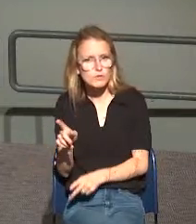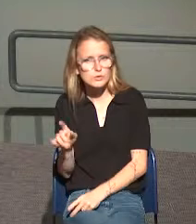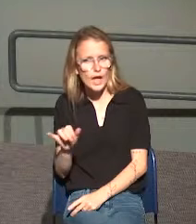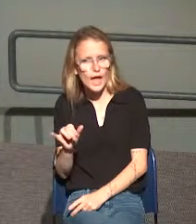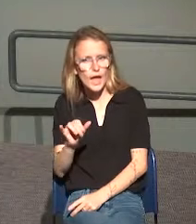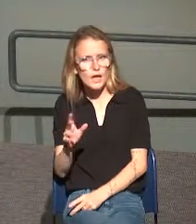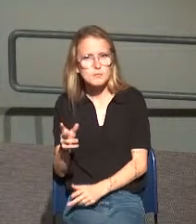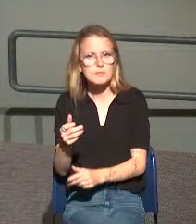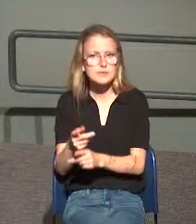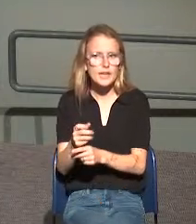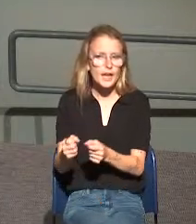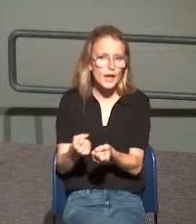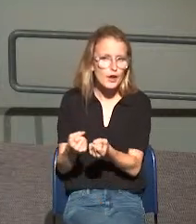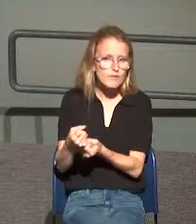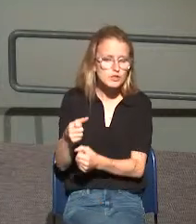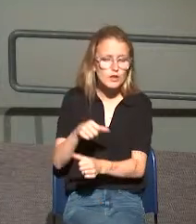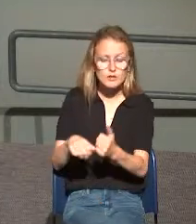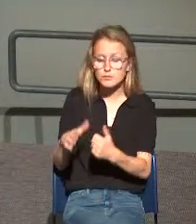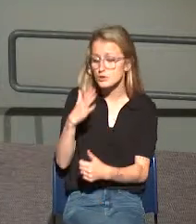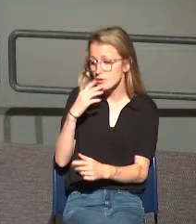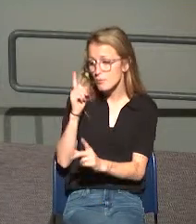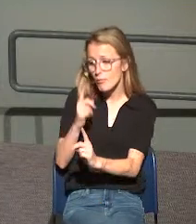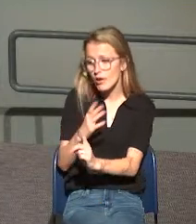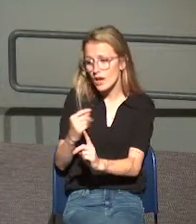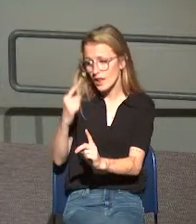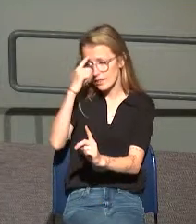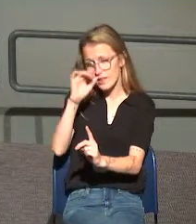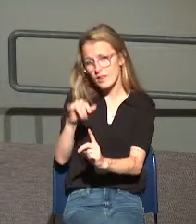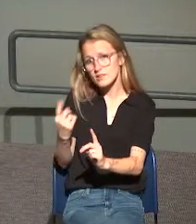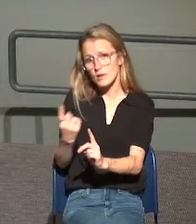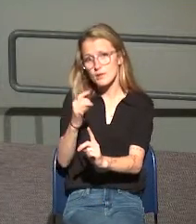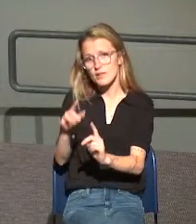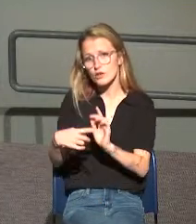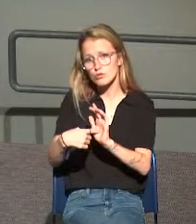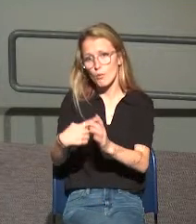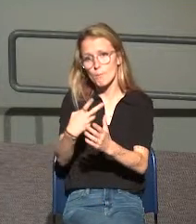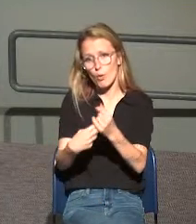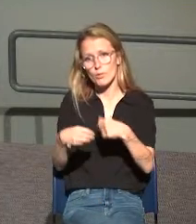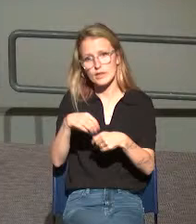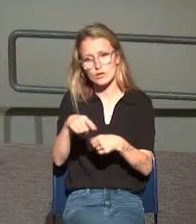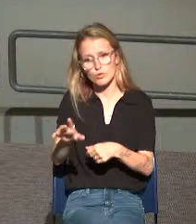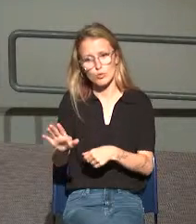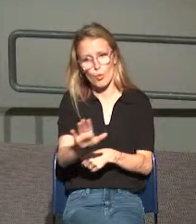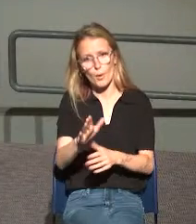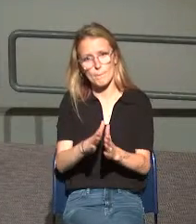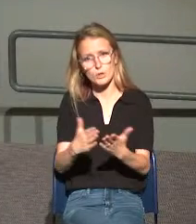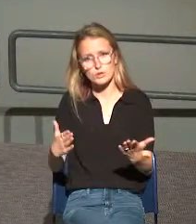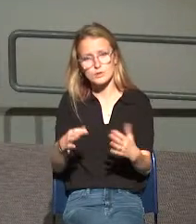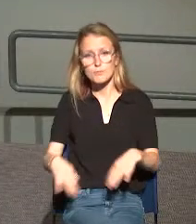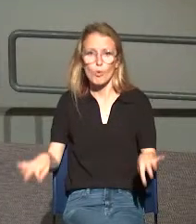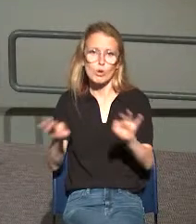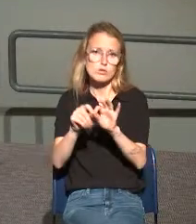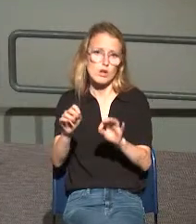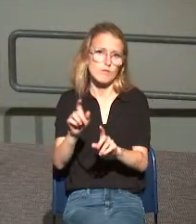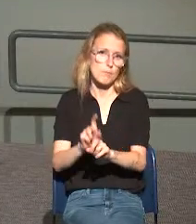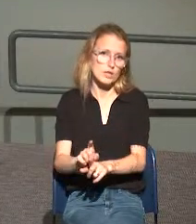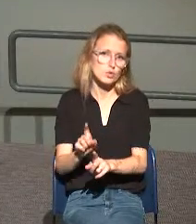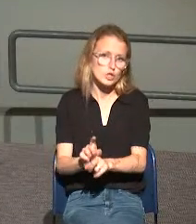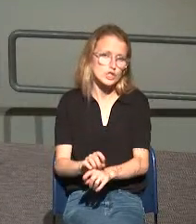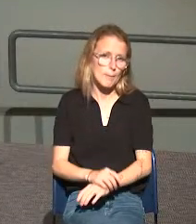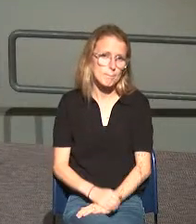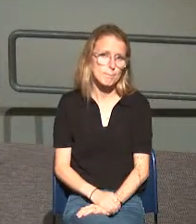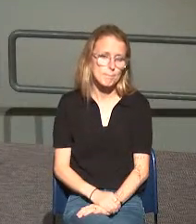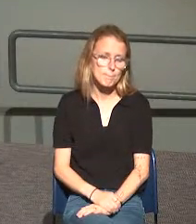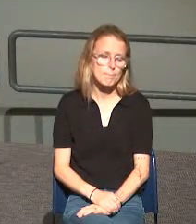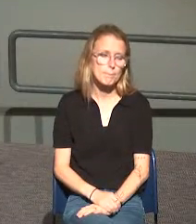theirs. That's a great point, and that's something that I think comes out really strongly in both of these books is that importance of mentorship. And